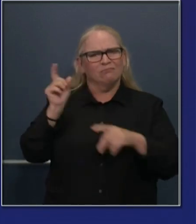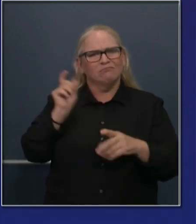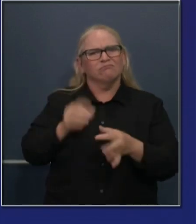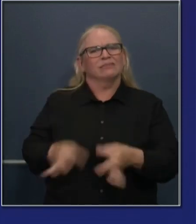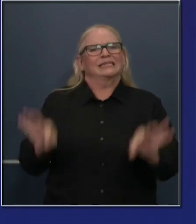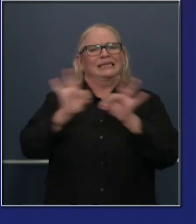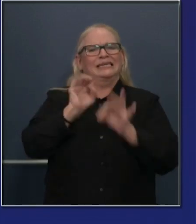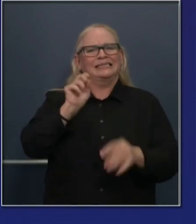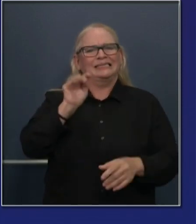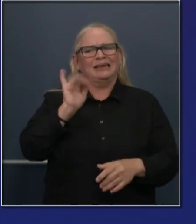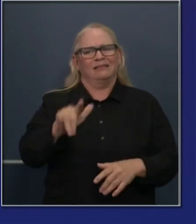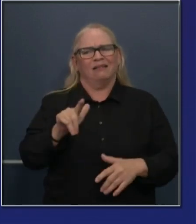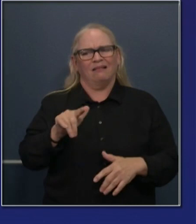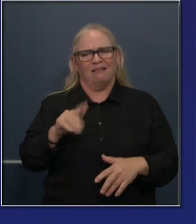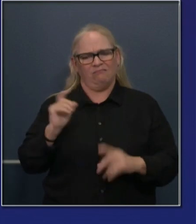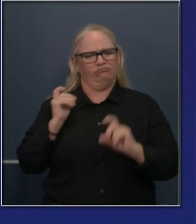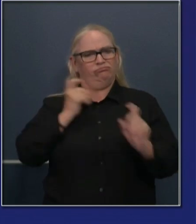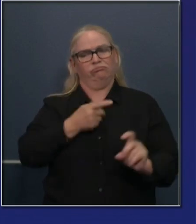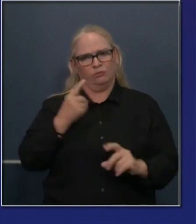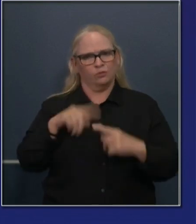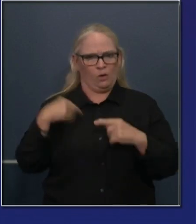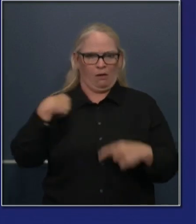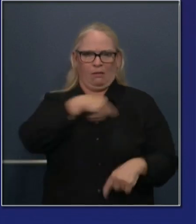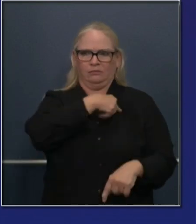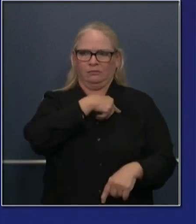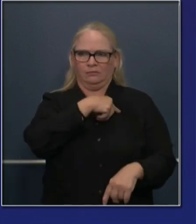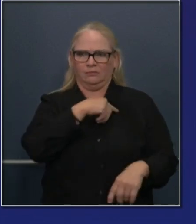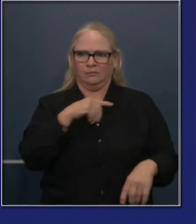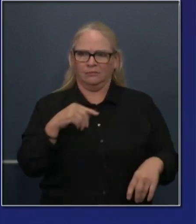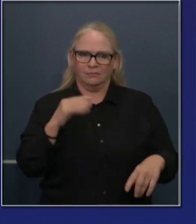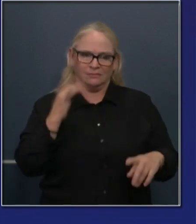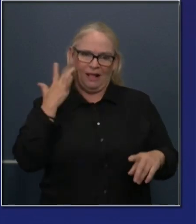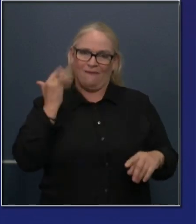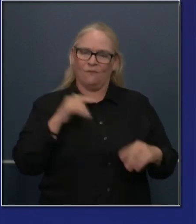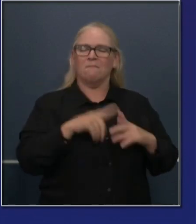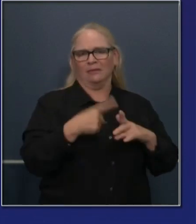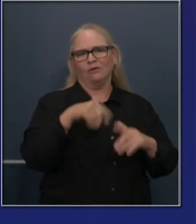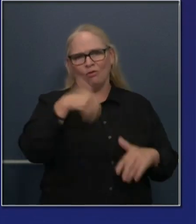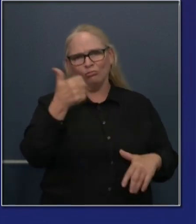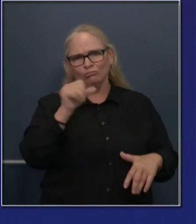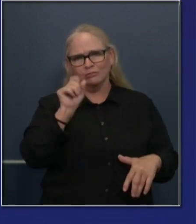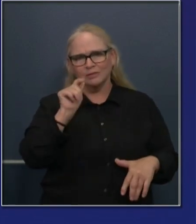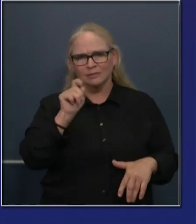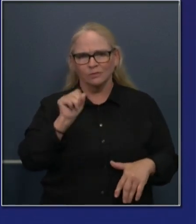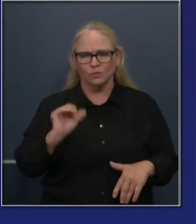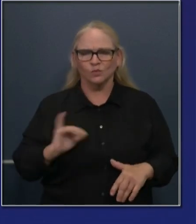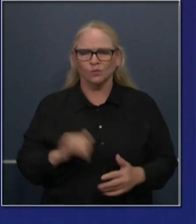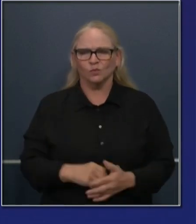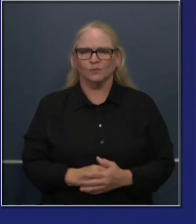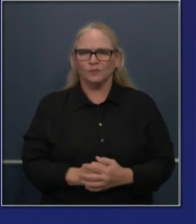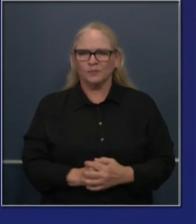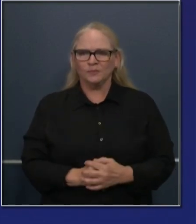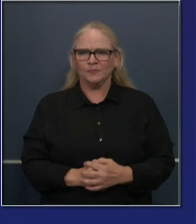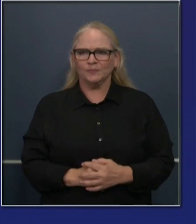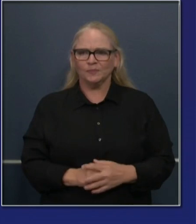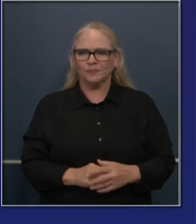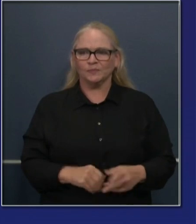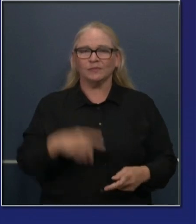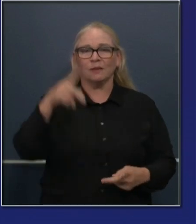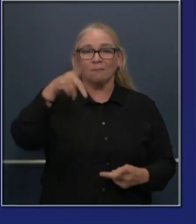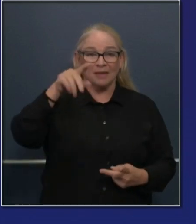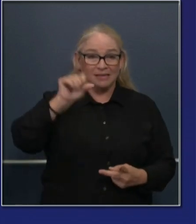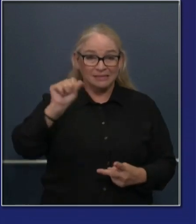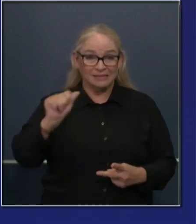this state and our nation. Accordingly, we need to build a public awareness campaign. We've done a lot with our mask campaign. We've done a